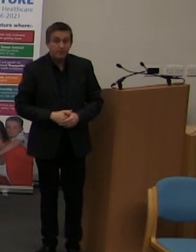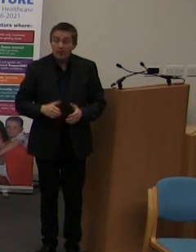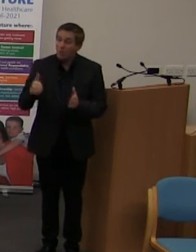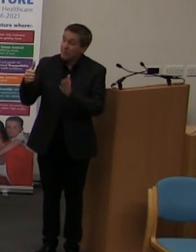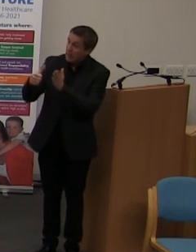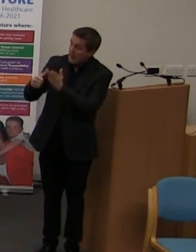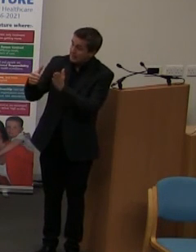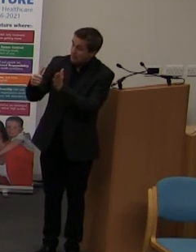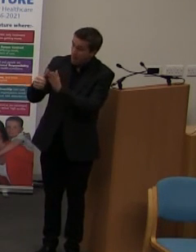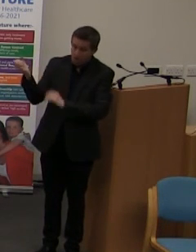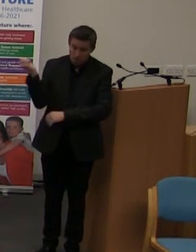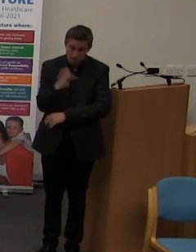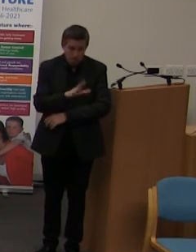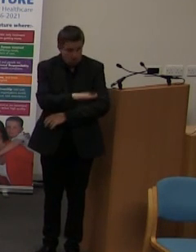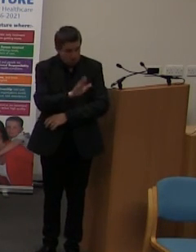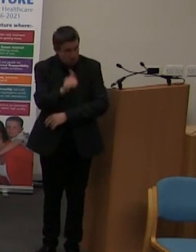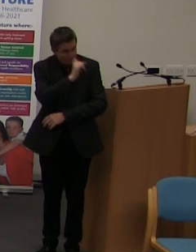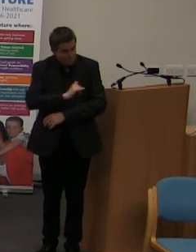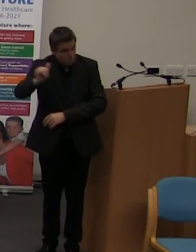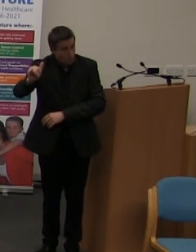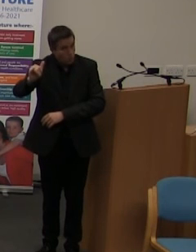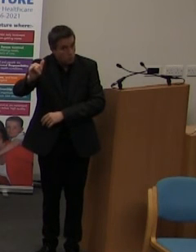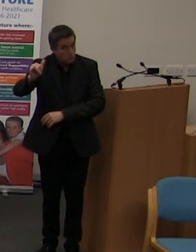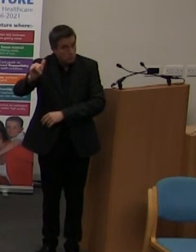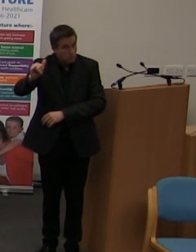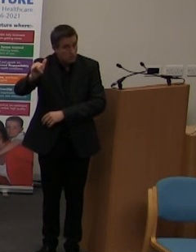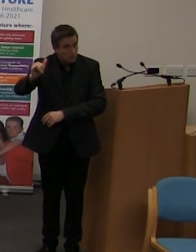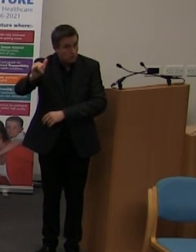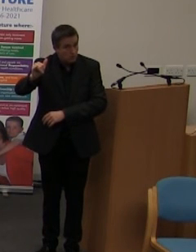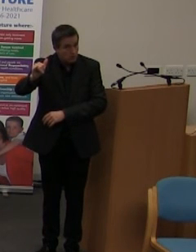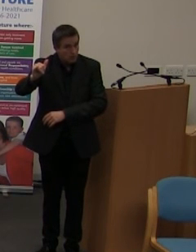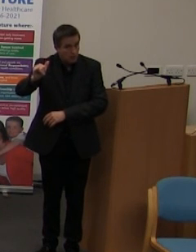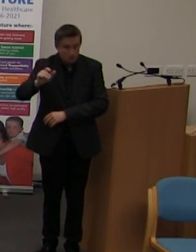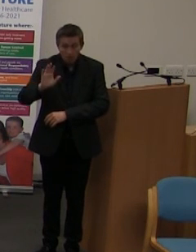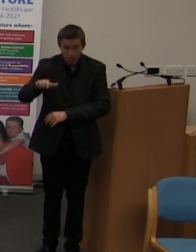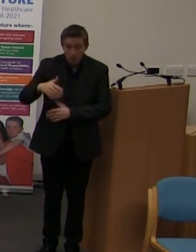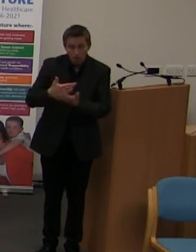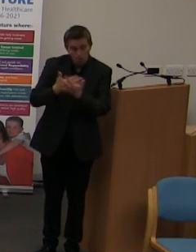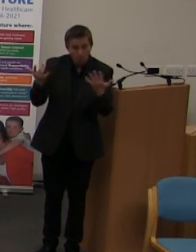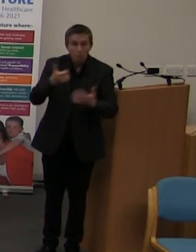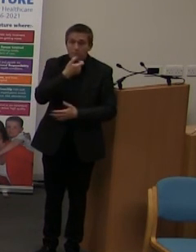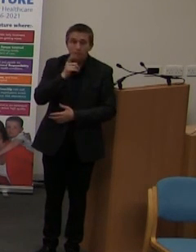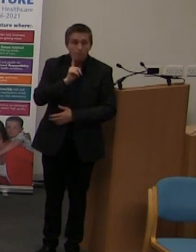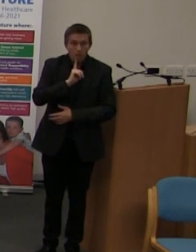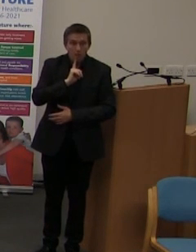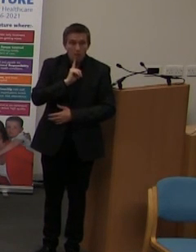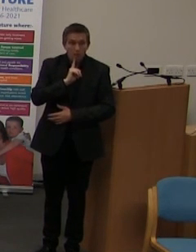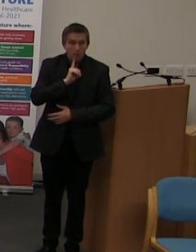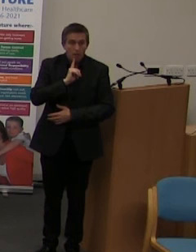out asking you to phone, you have made the contact. A lot of people are finding trouble in getting their